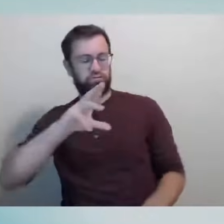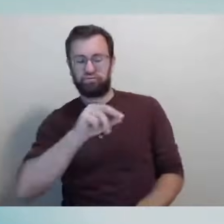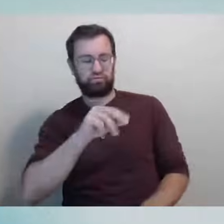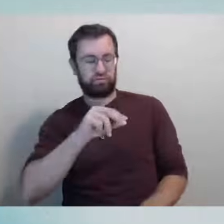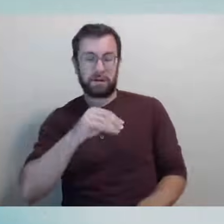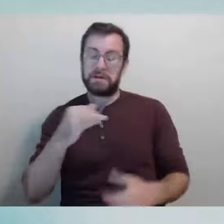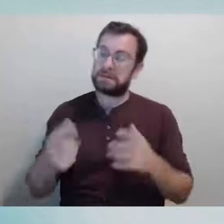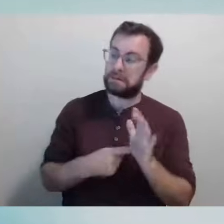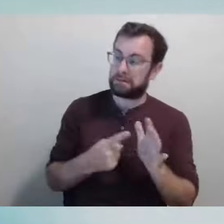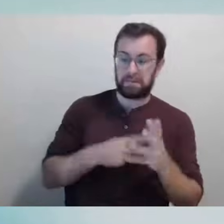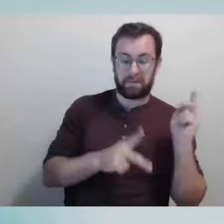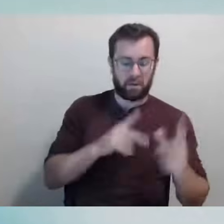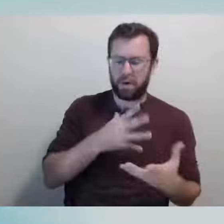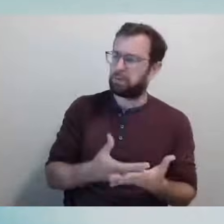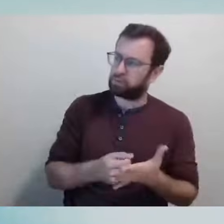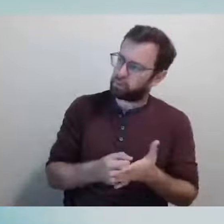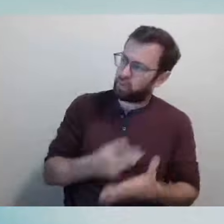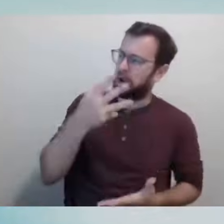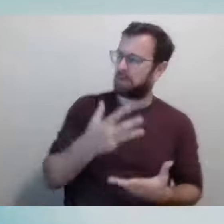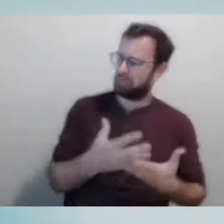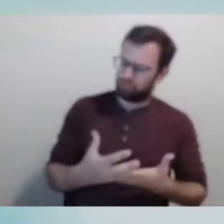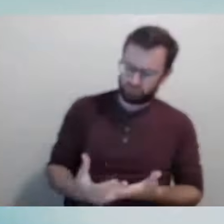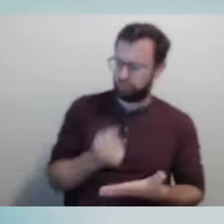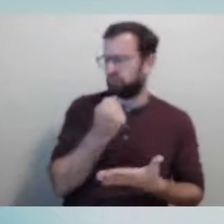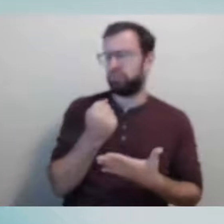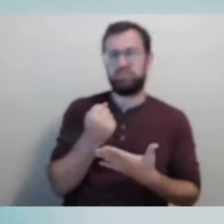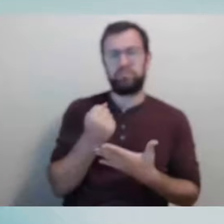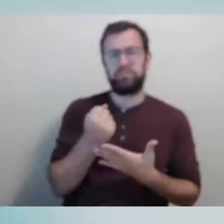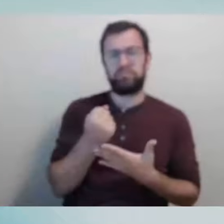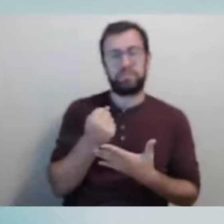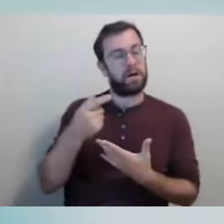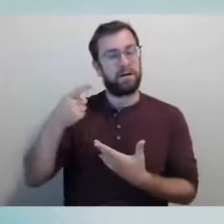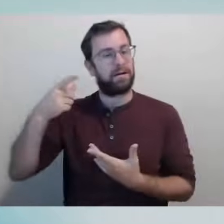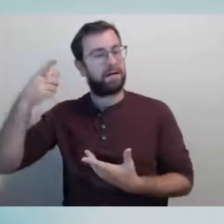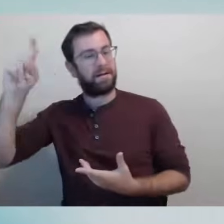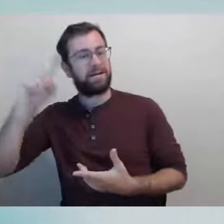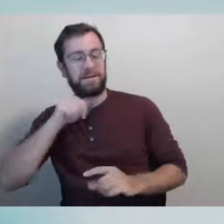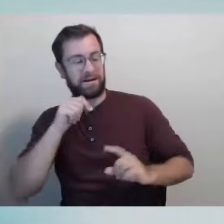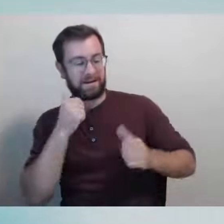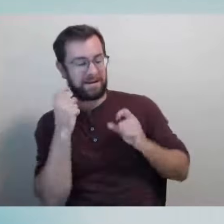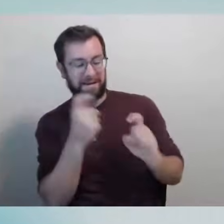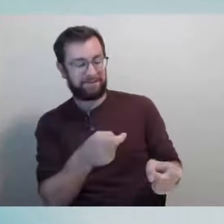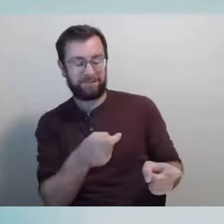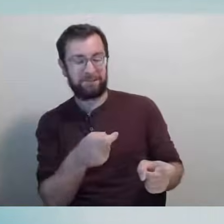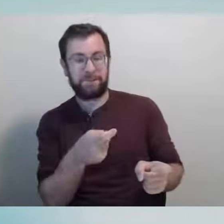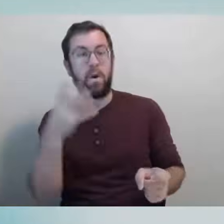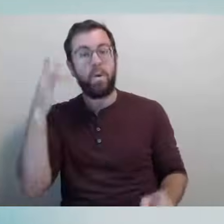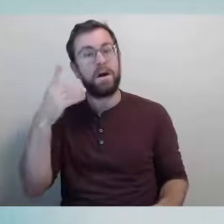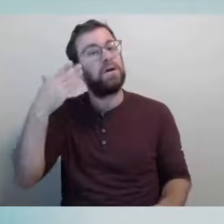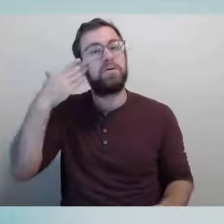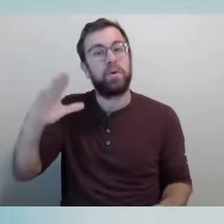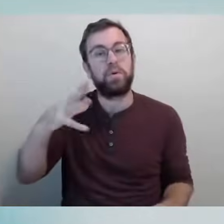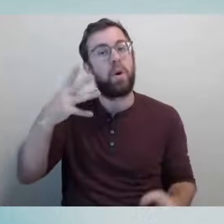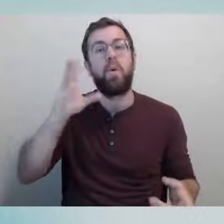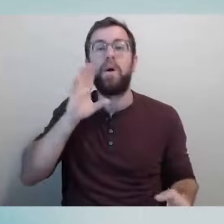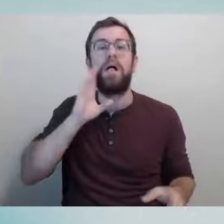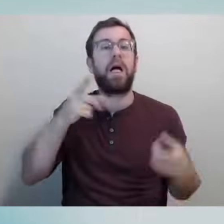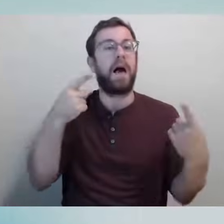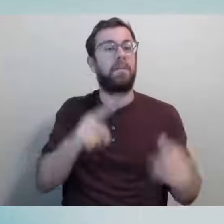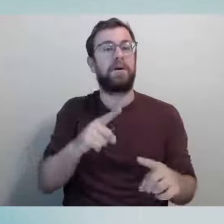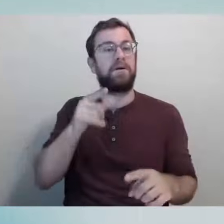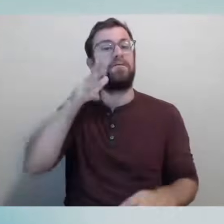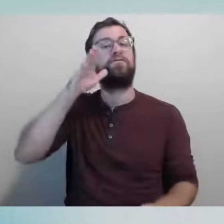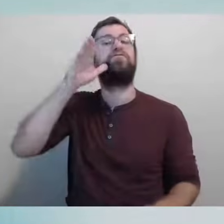riches and wealth, and Allah doesn't give it to them. Why? Because you don't know what will happen in the foreseeable